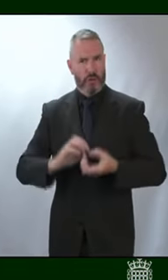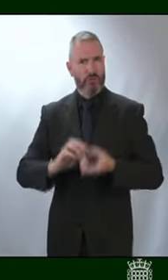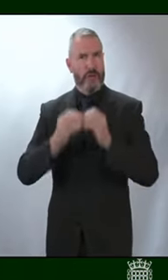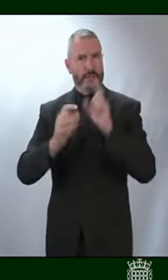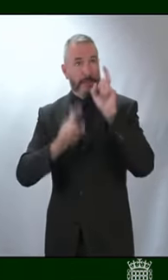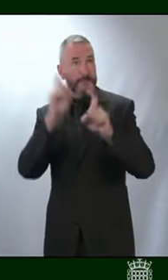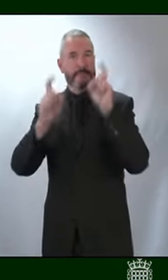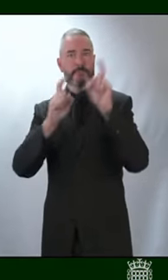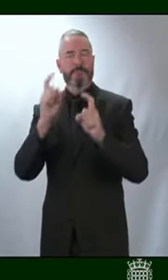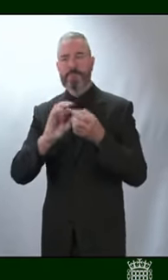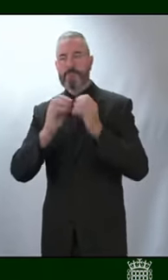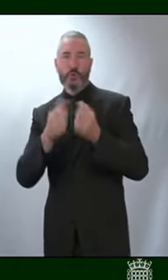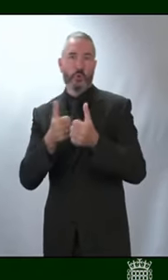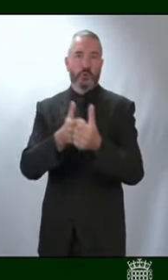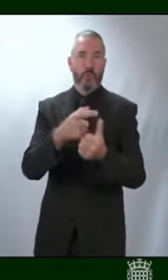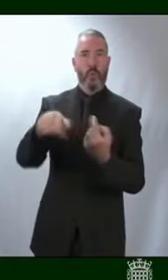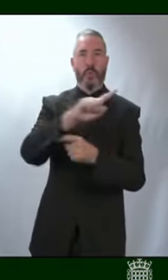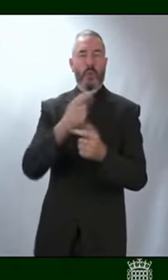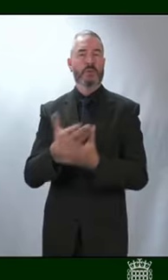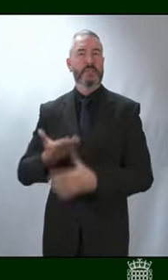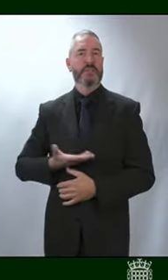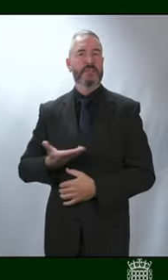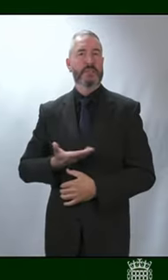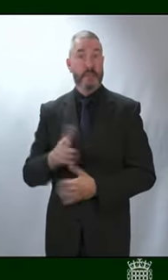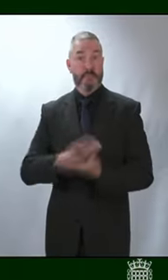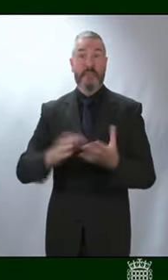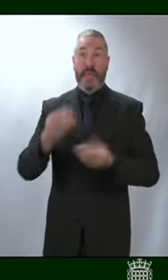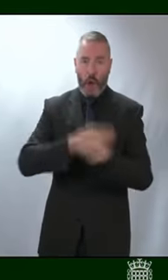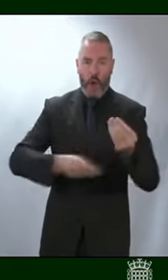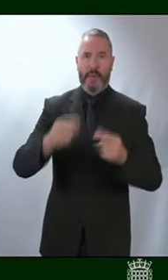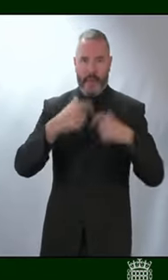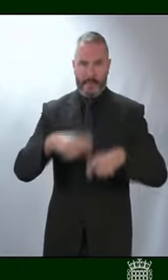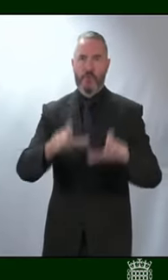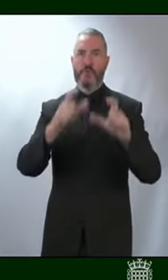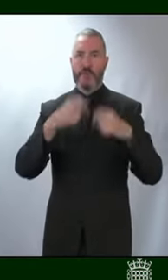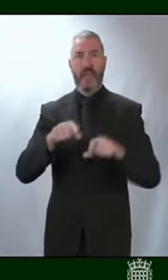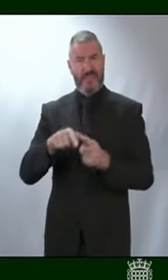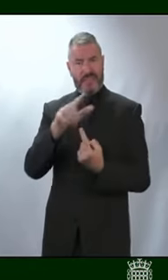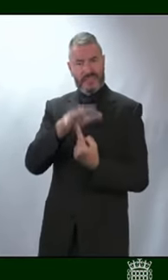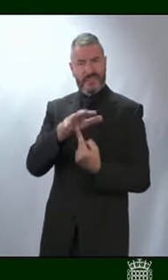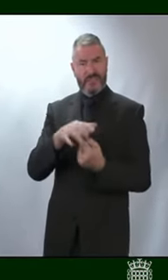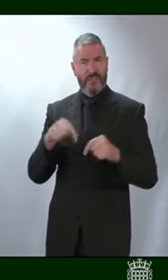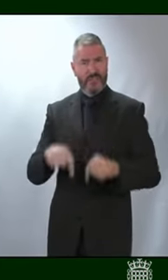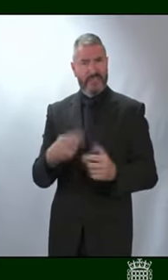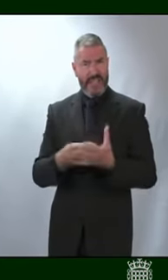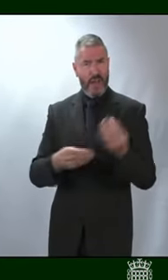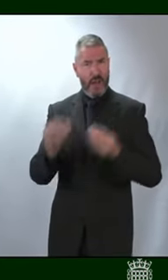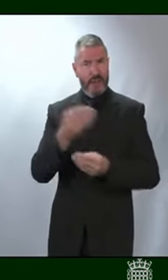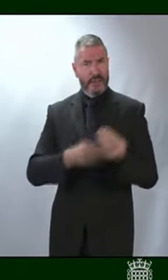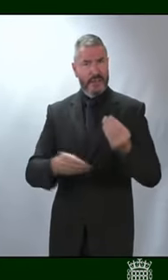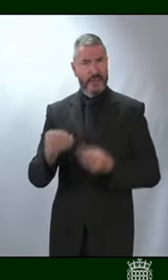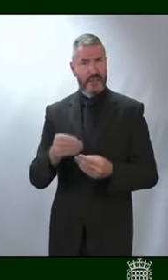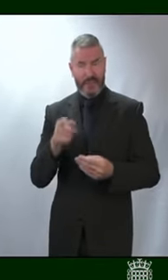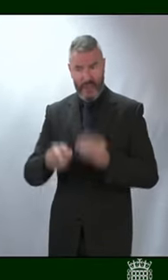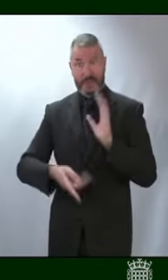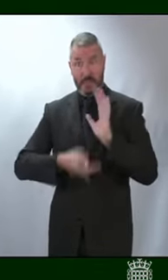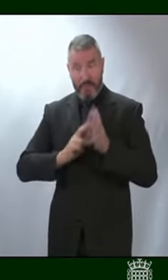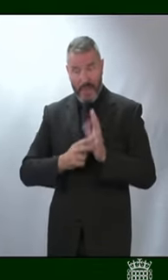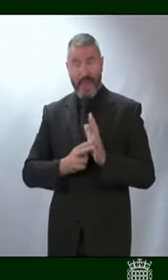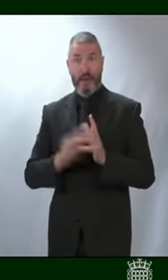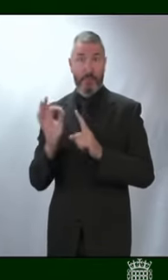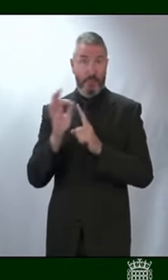and imaginative schemes to keep our economy moving. And that is the essence, Mr. Speaker, of the plan, of the